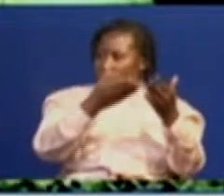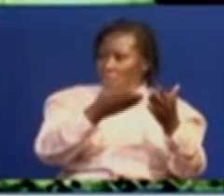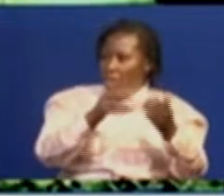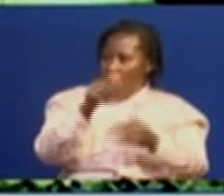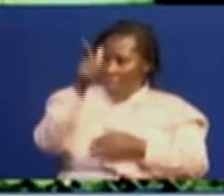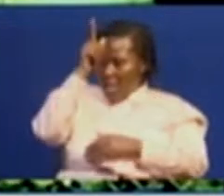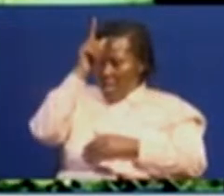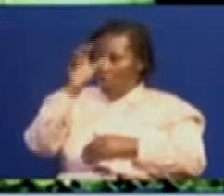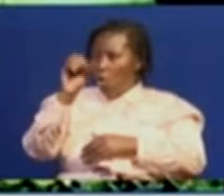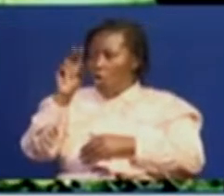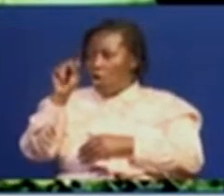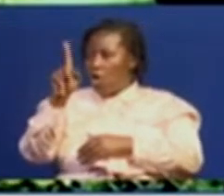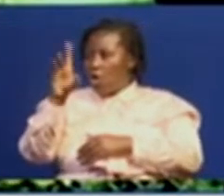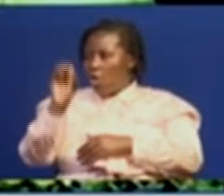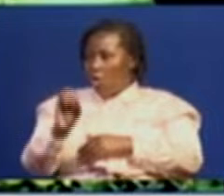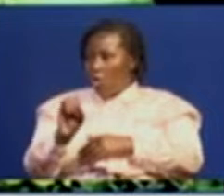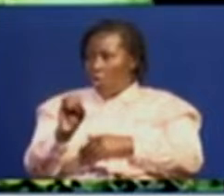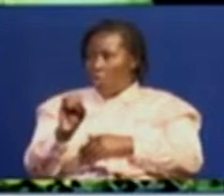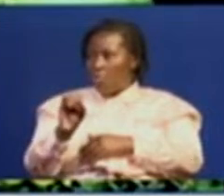Oruko.